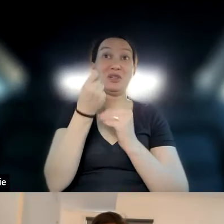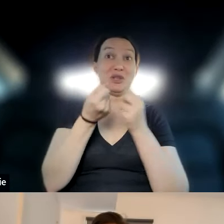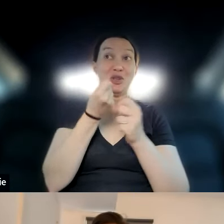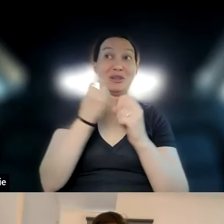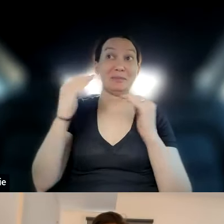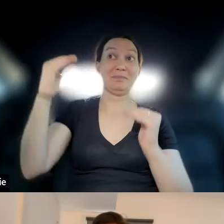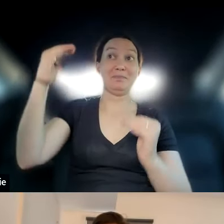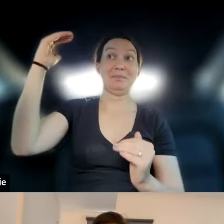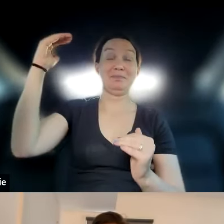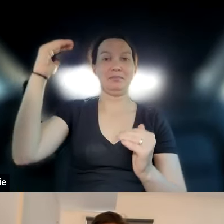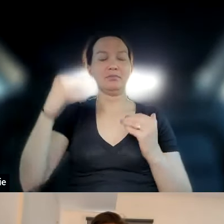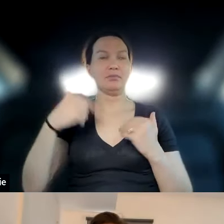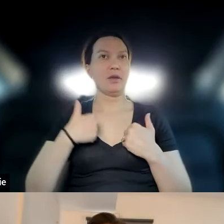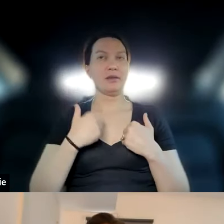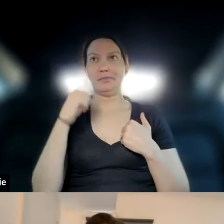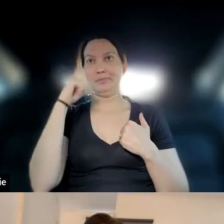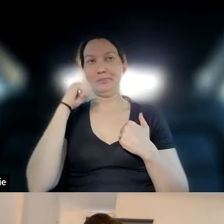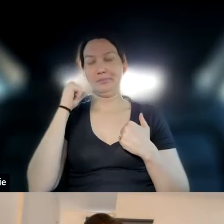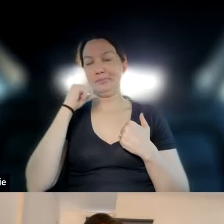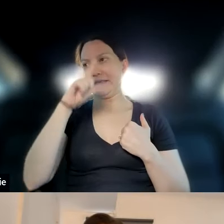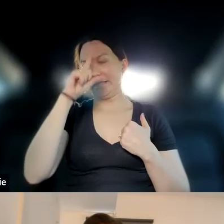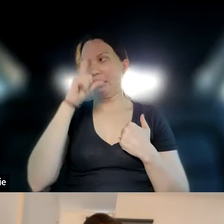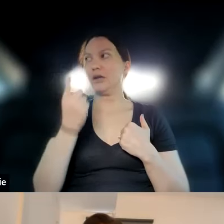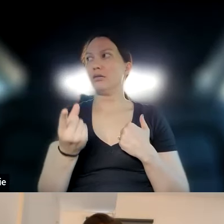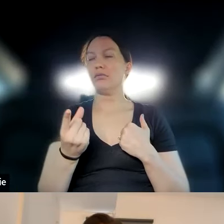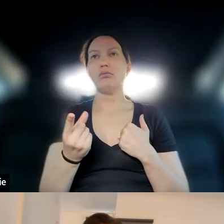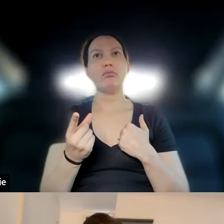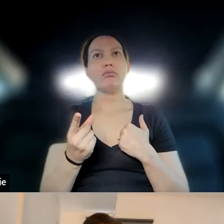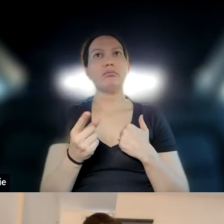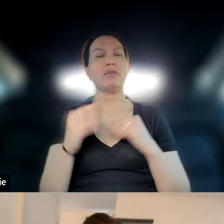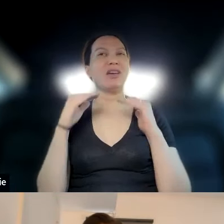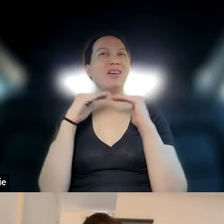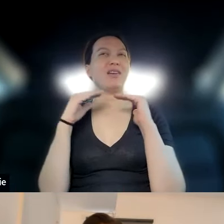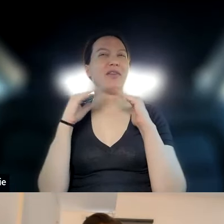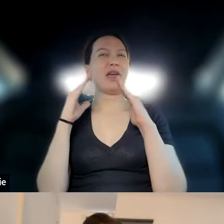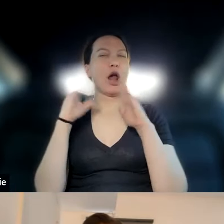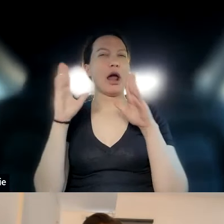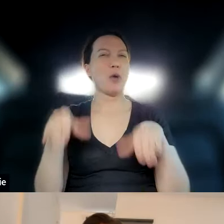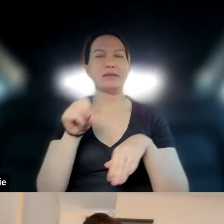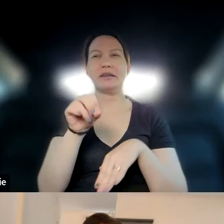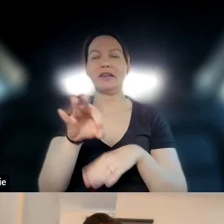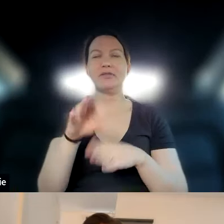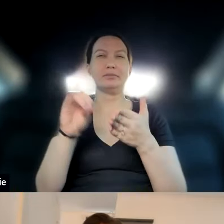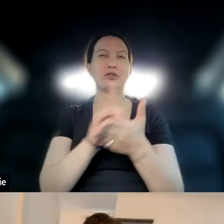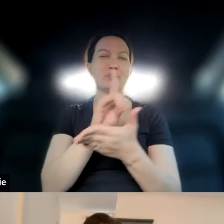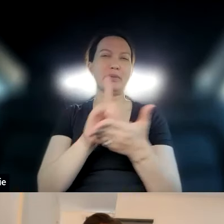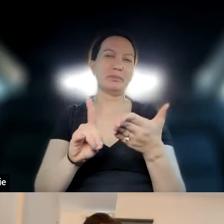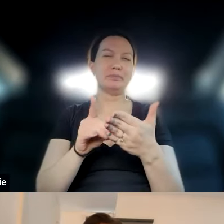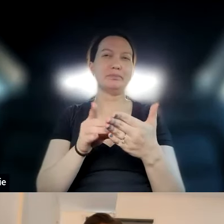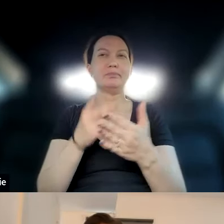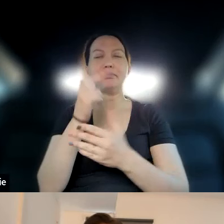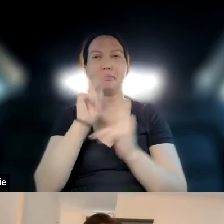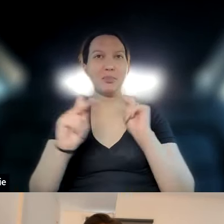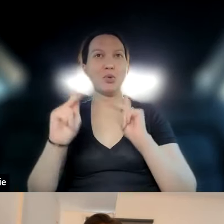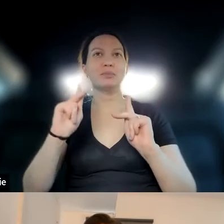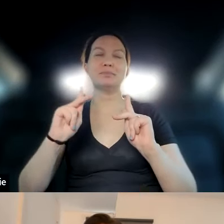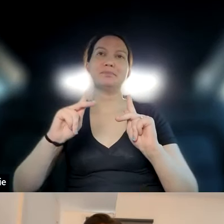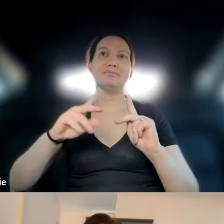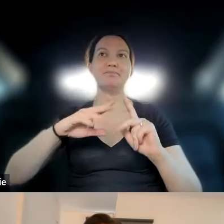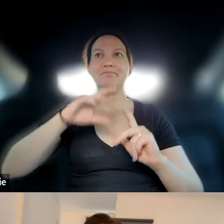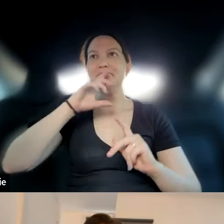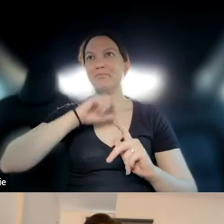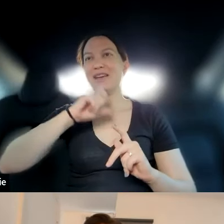Yeah, I suspect that you get into fair housing if you were discriminatory against folks that